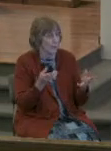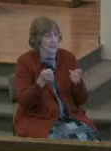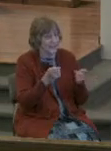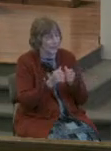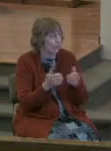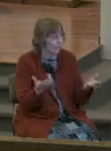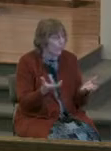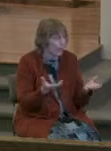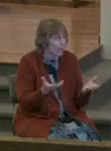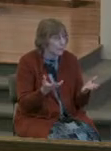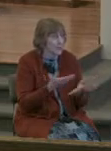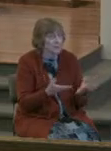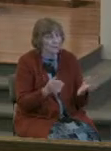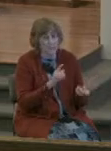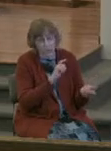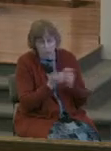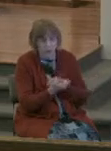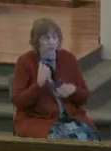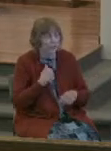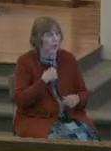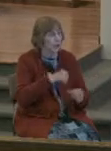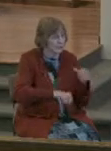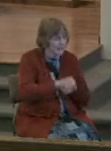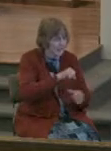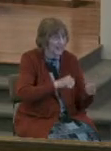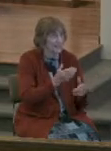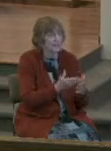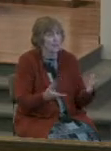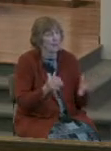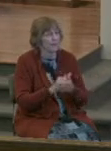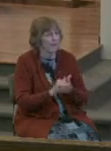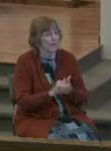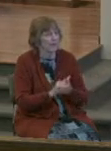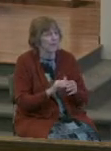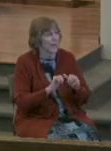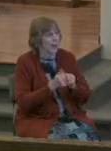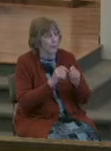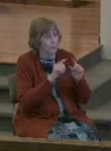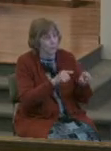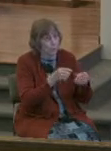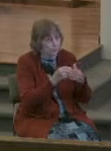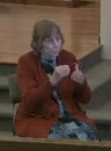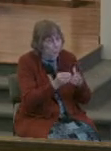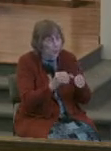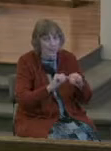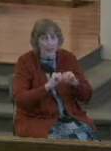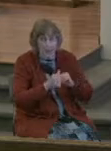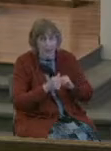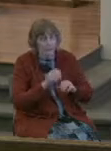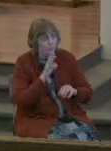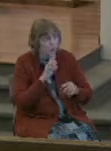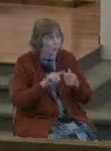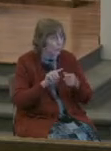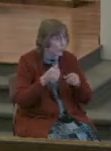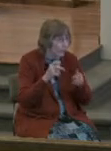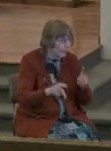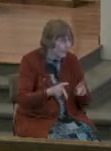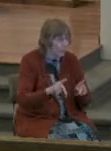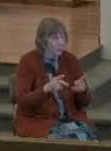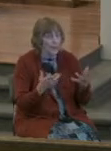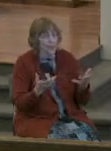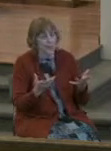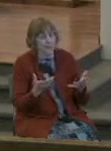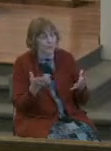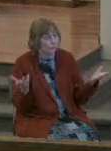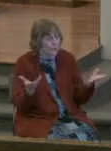with, something that's changing our society, something with even how we go to the store, how we shop, how we talk to other people. What